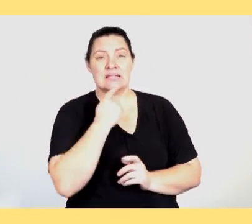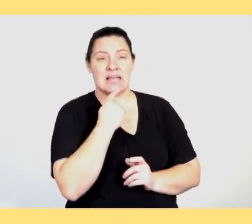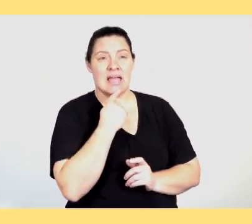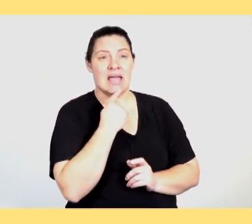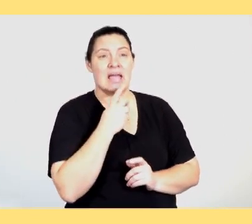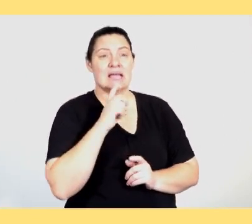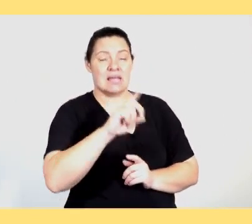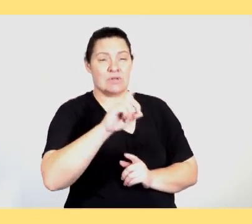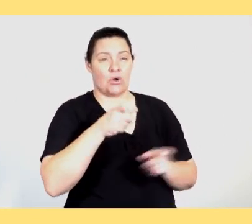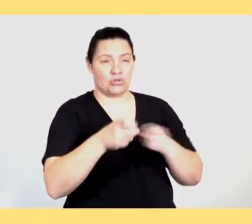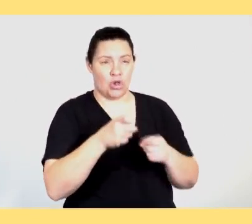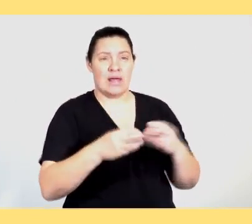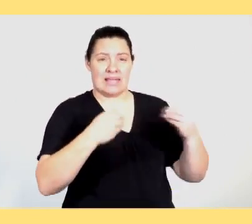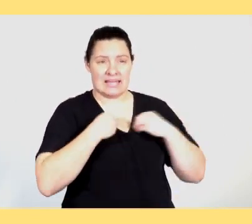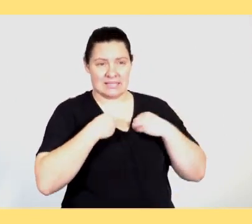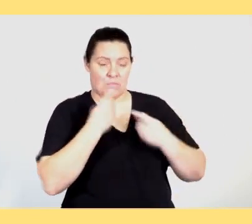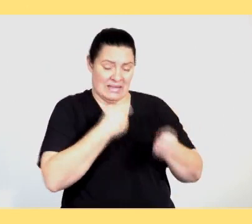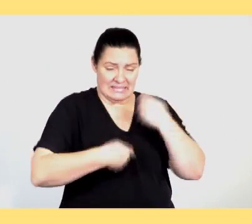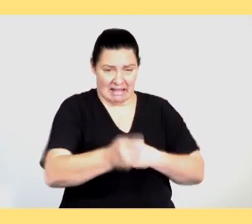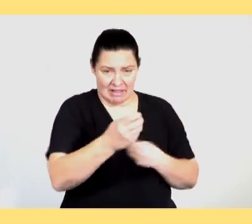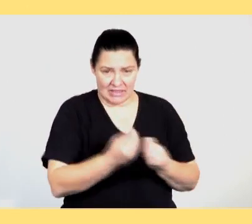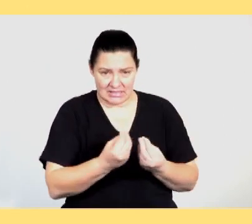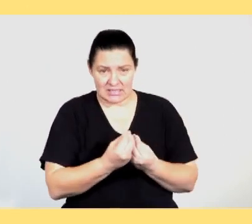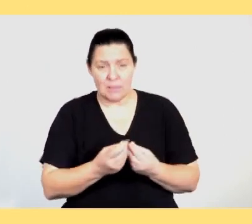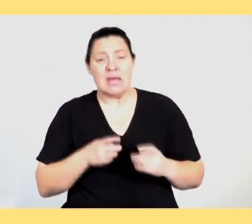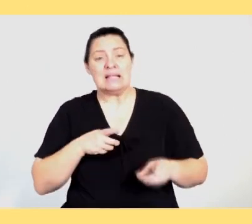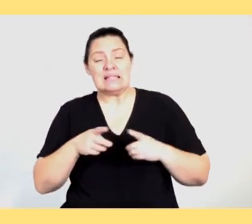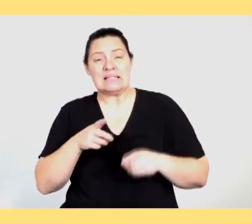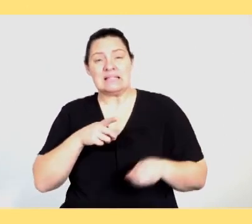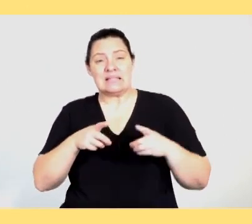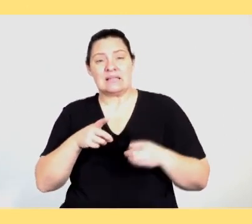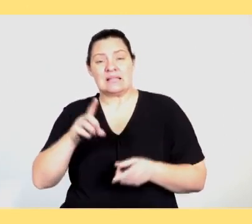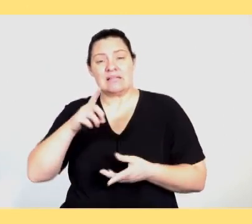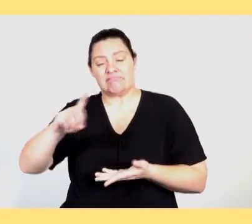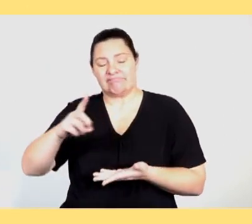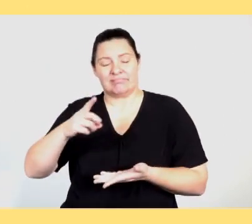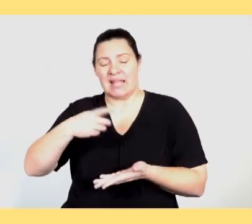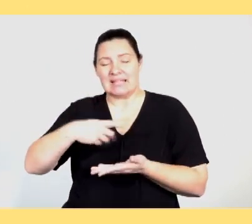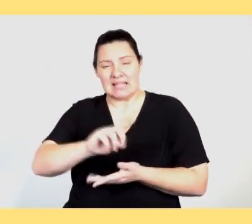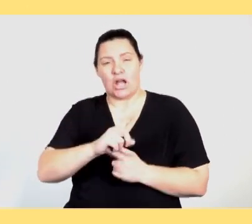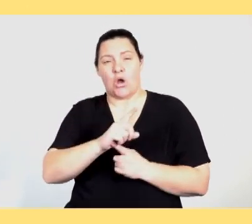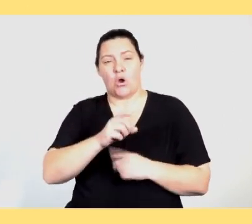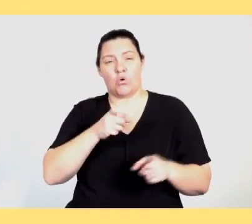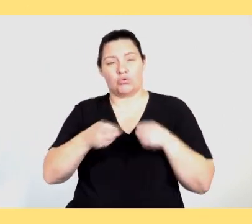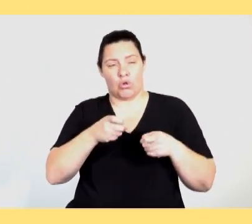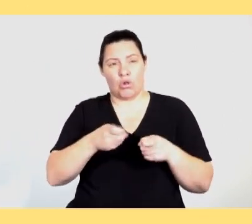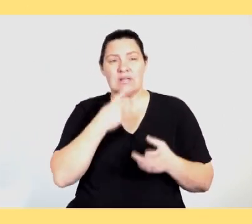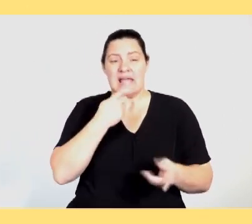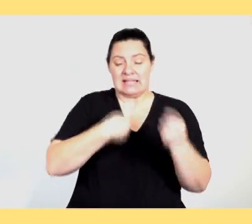My debtors control is an asset. When I sell goods, I'm going to come to my debtors control. What do I now say?